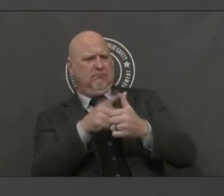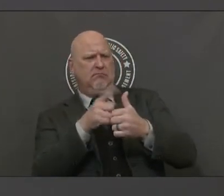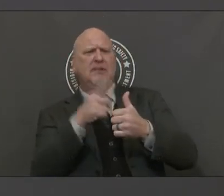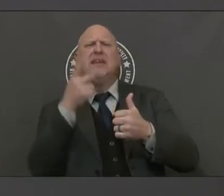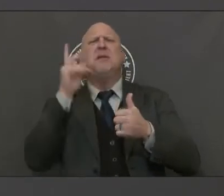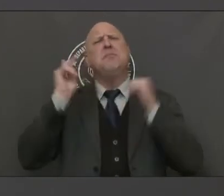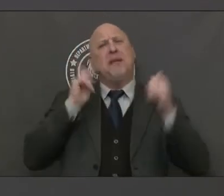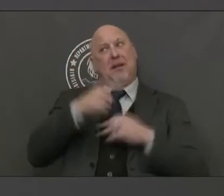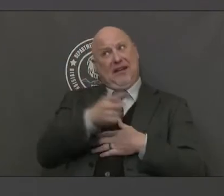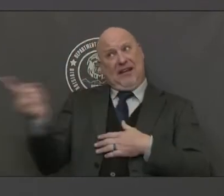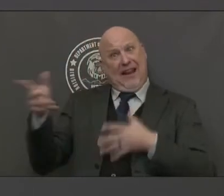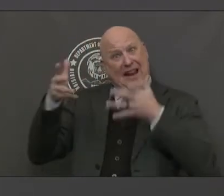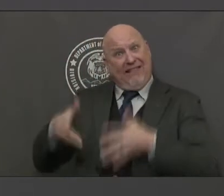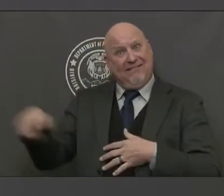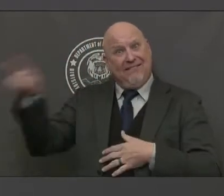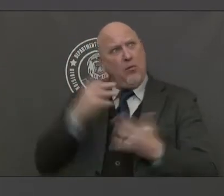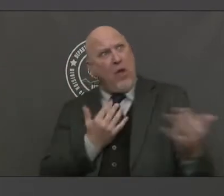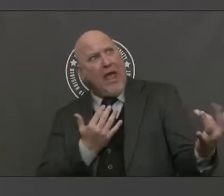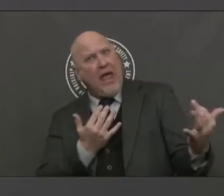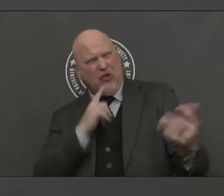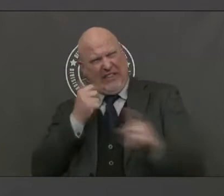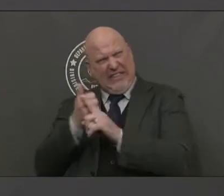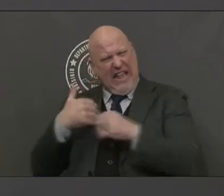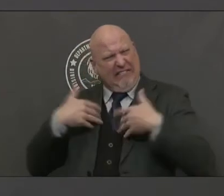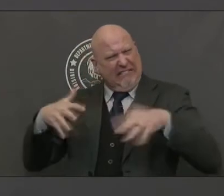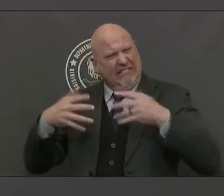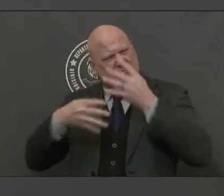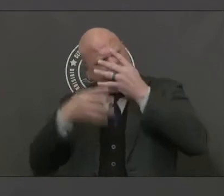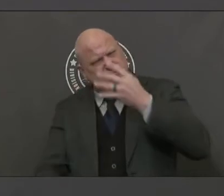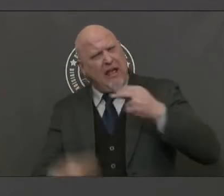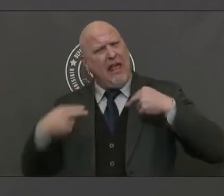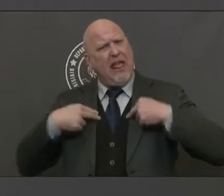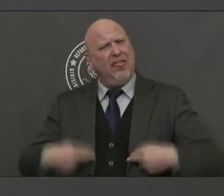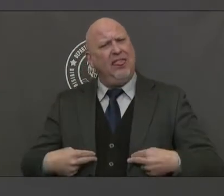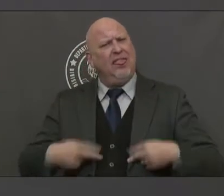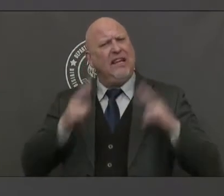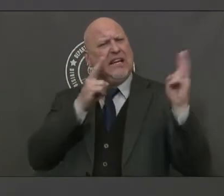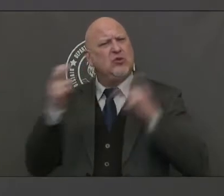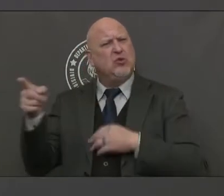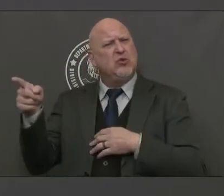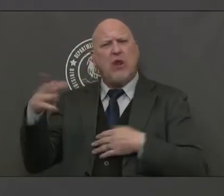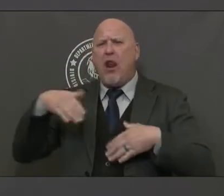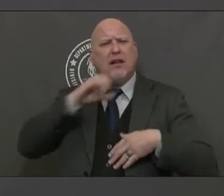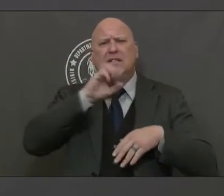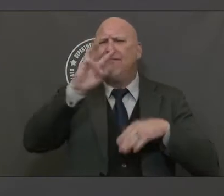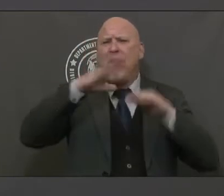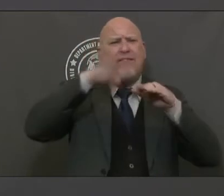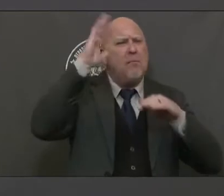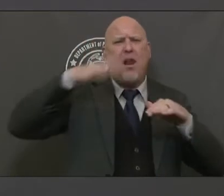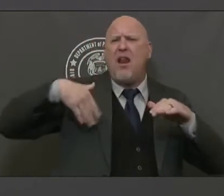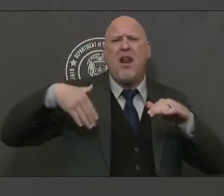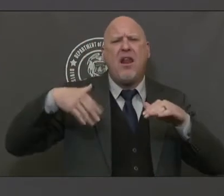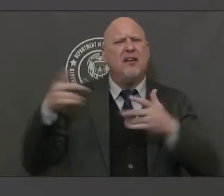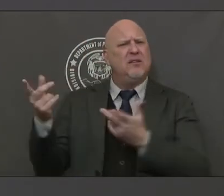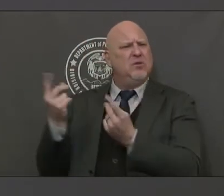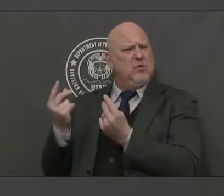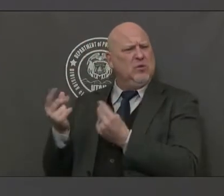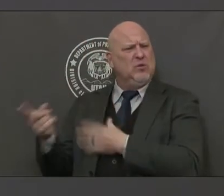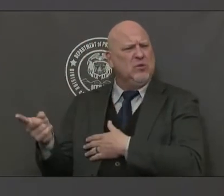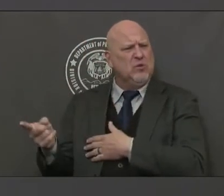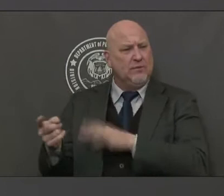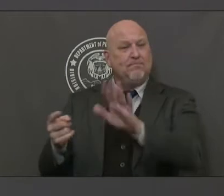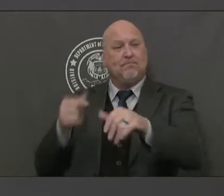we had originally planned to start allowing people with certain health conditions, not all underlying health conditions, but the most